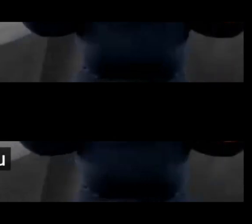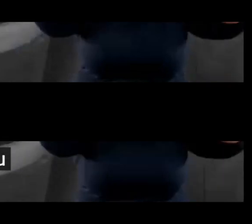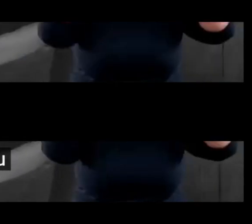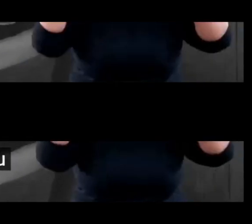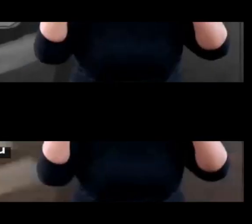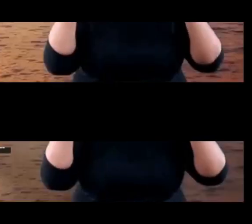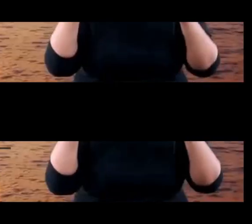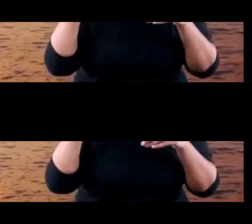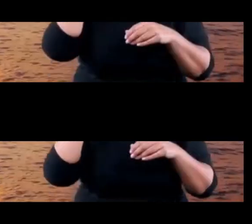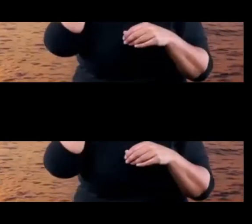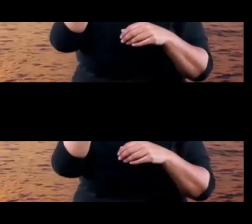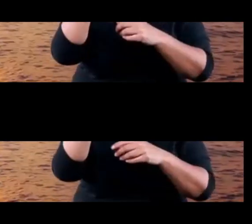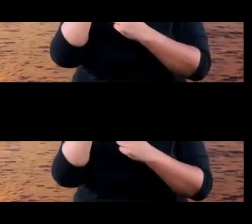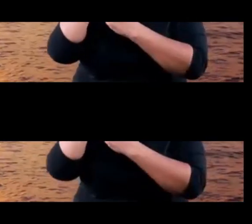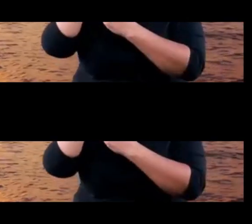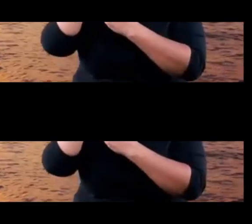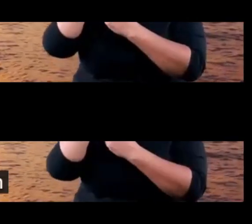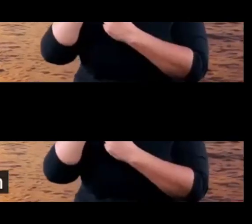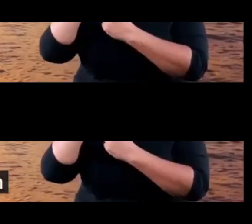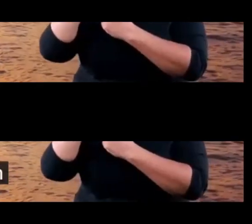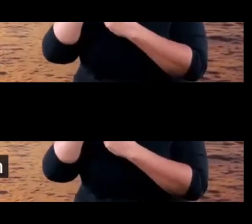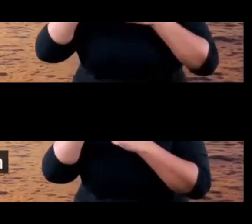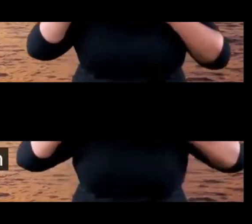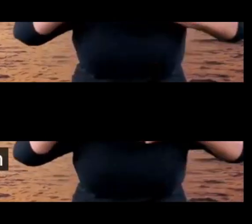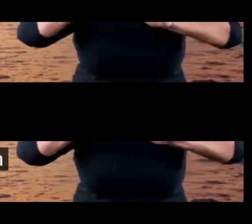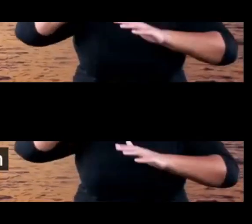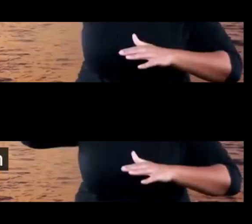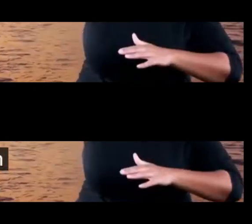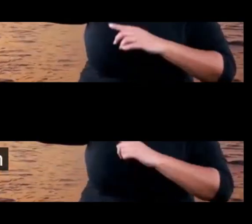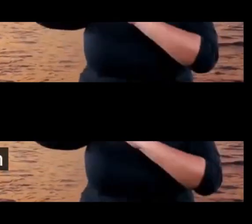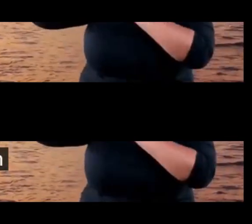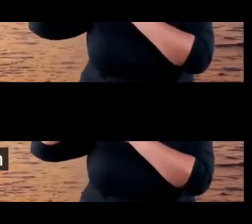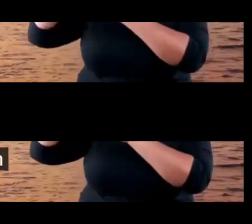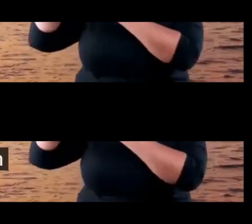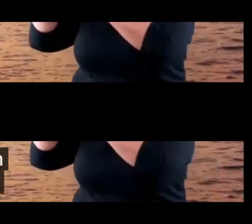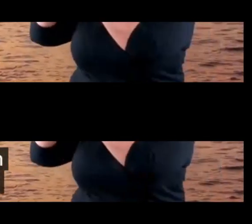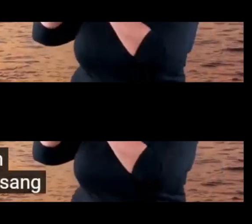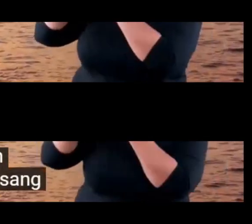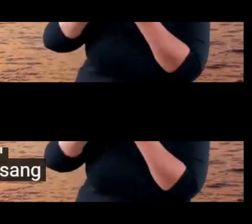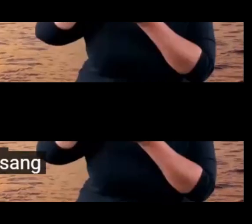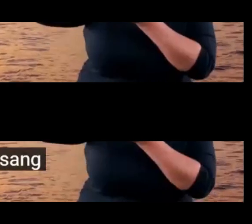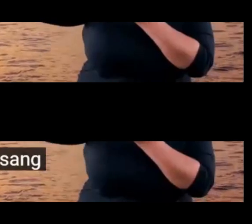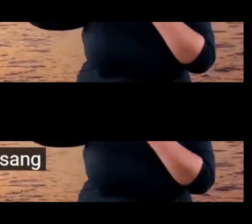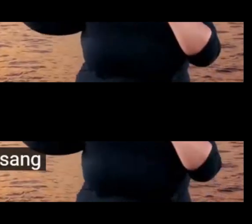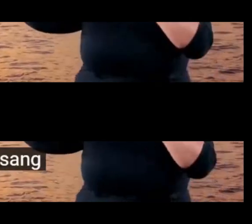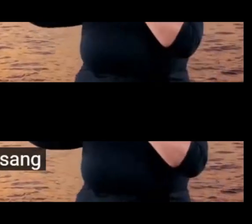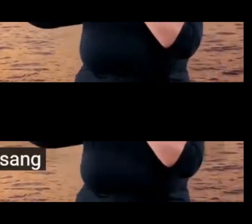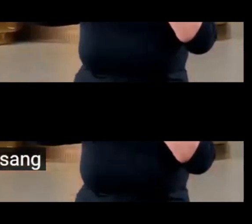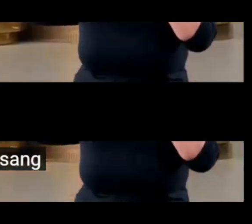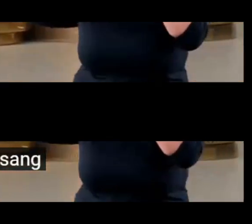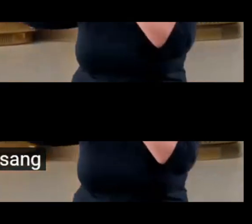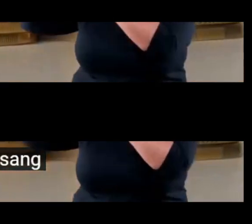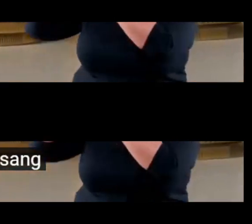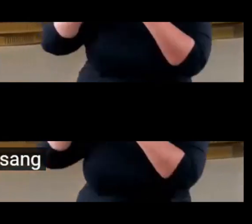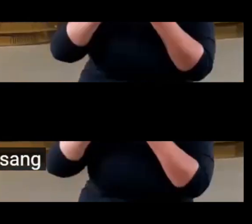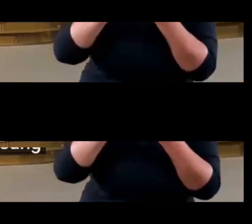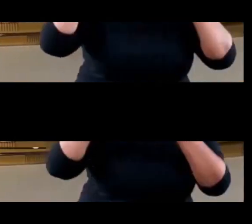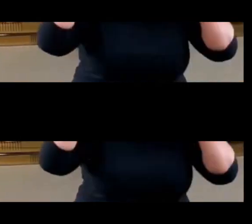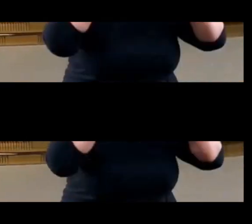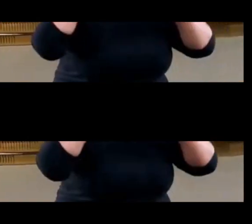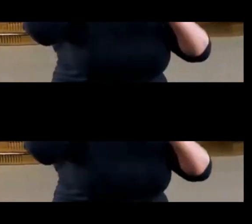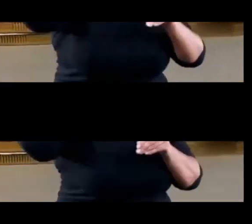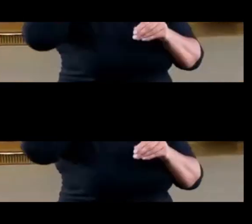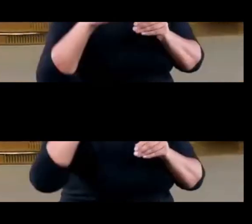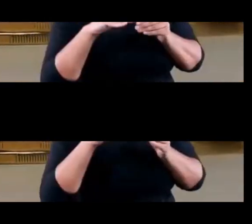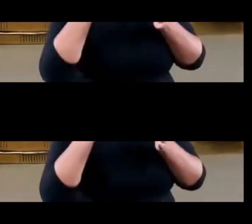sell. The Tea Act allowed the East India Company to ship their unsold tea to the American colonies, where it could be sold at a